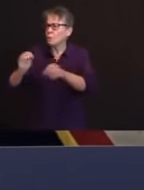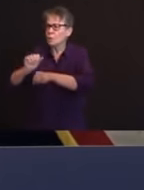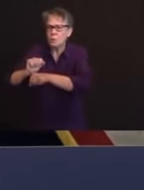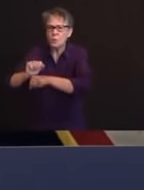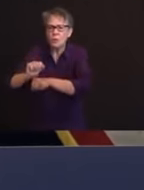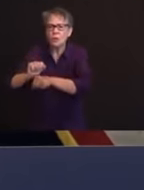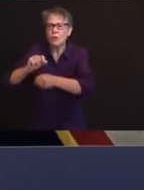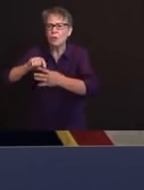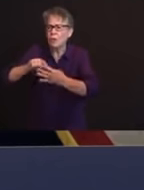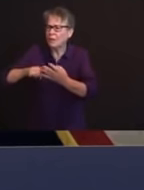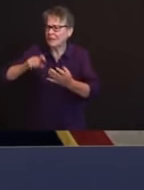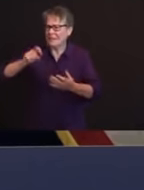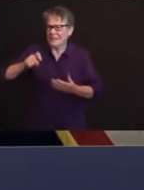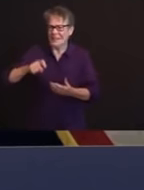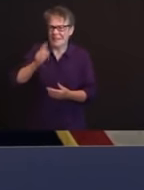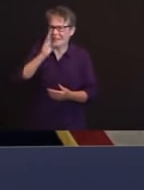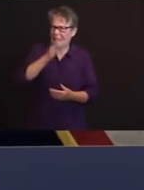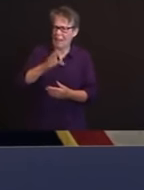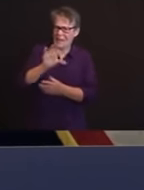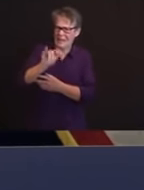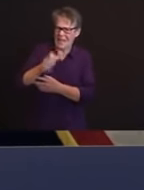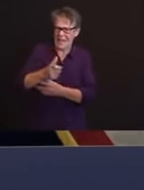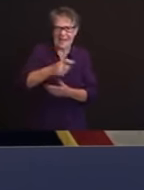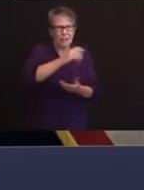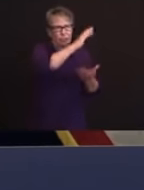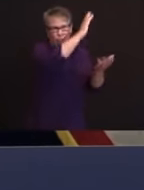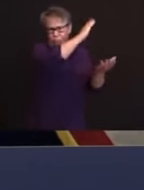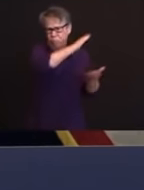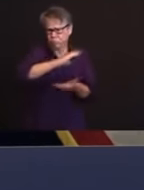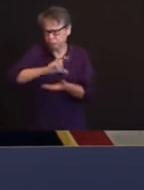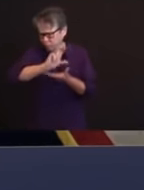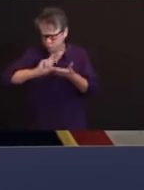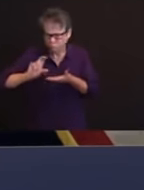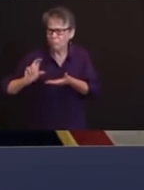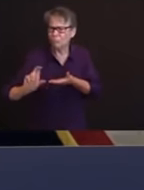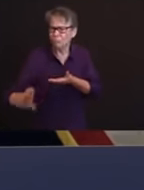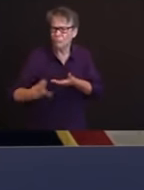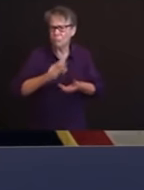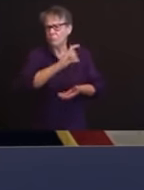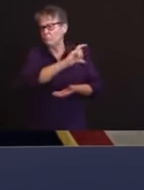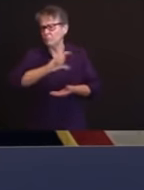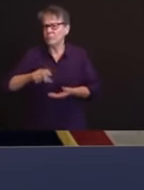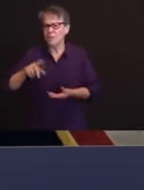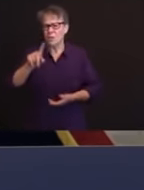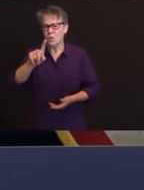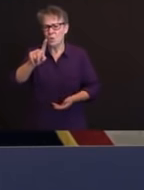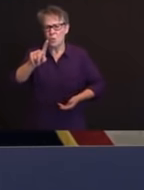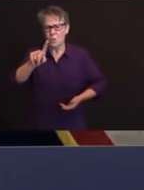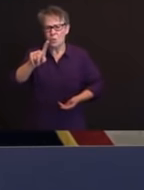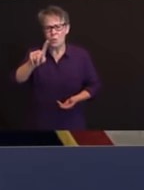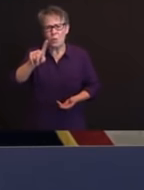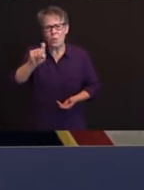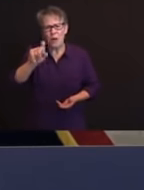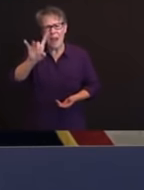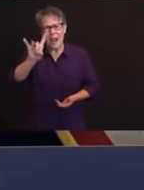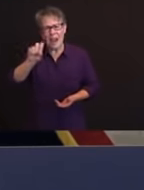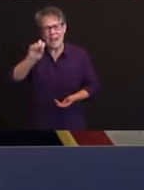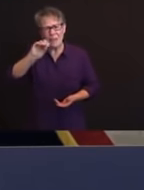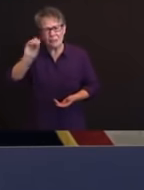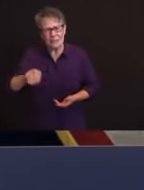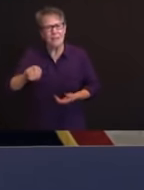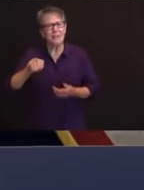to 80% of New Jersey families. It should not be a partisan issue to say that with